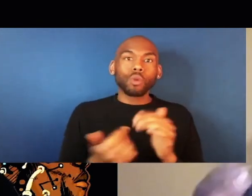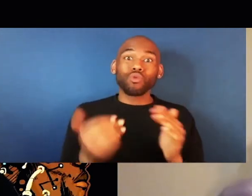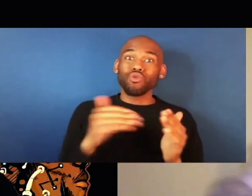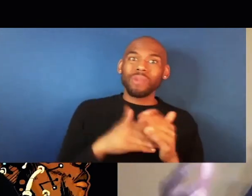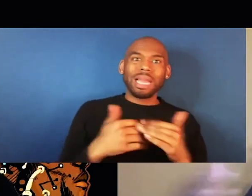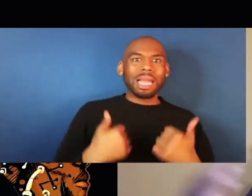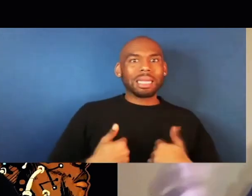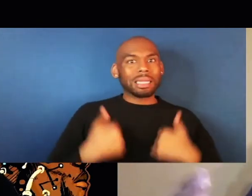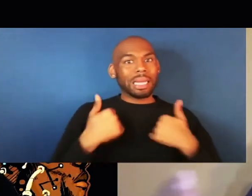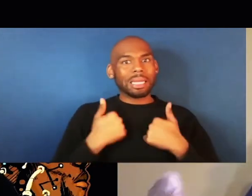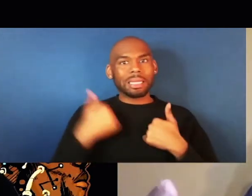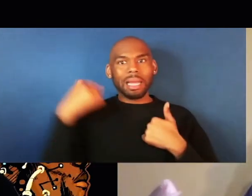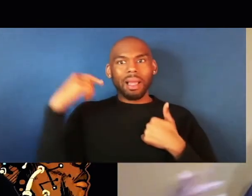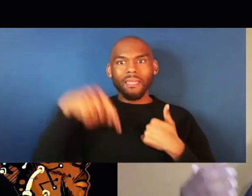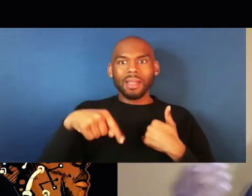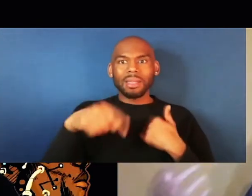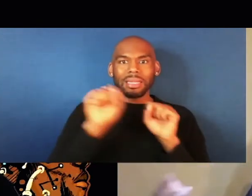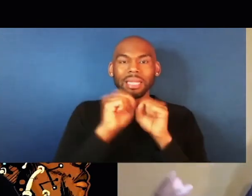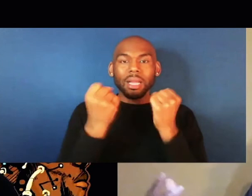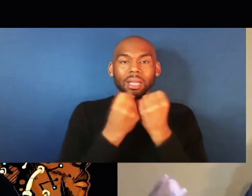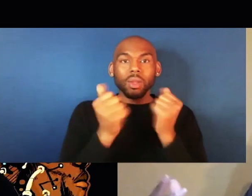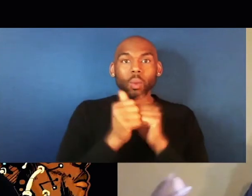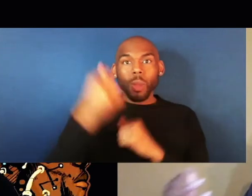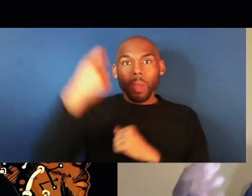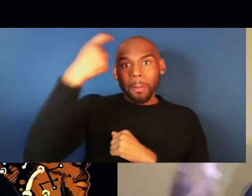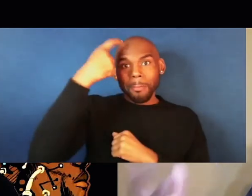to re-exist in this society with a brain